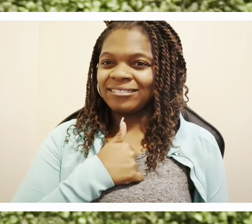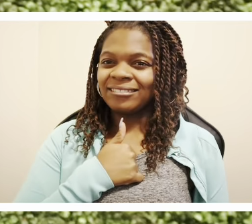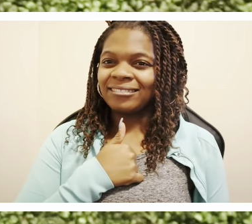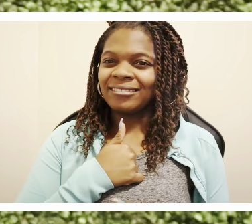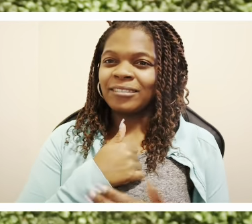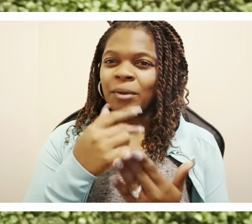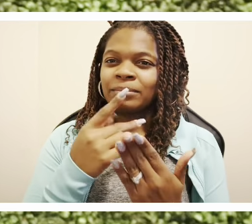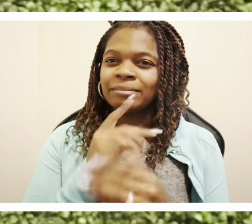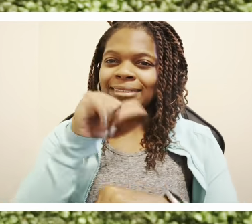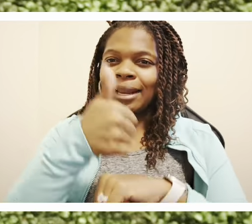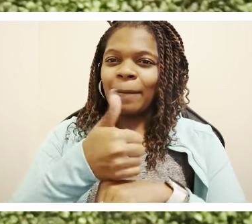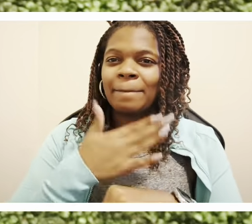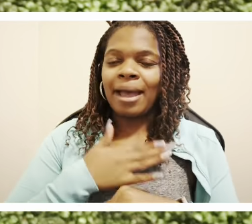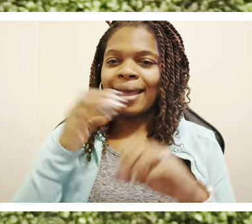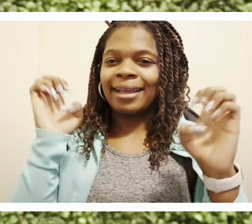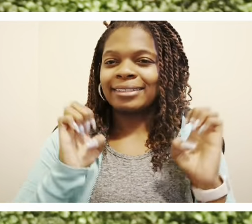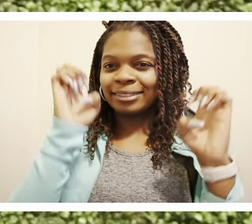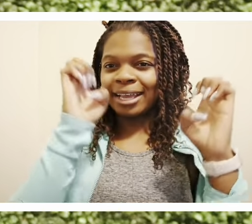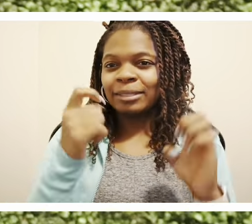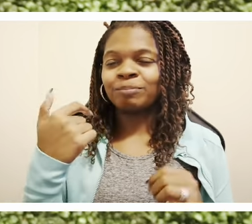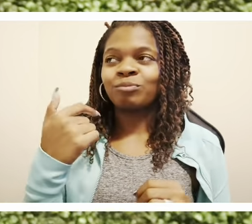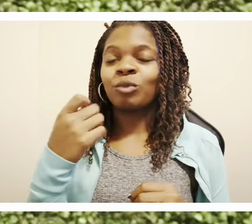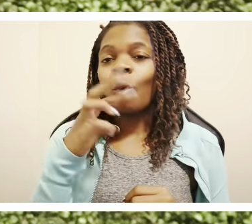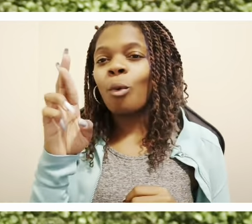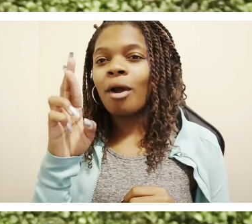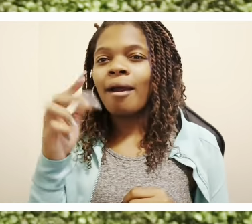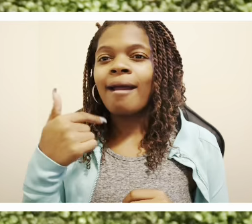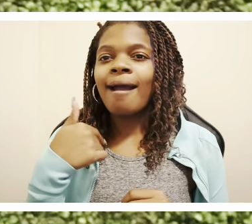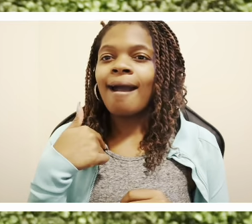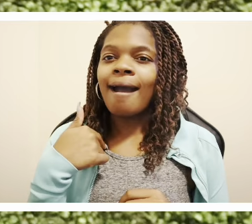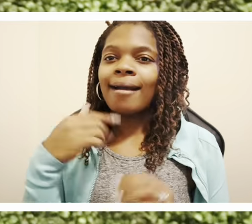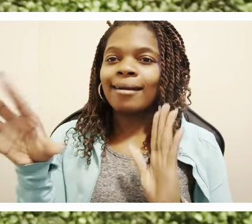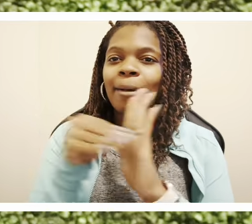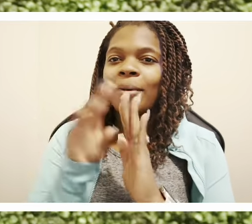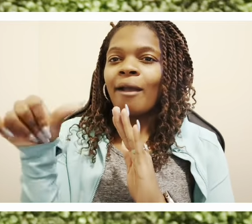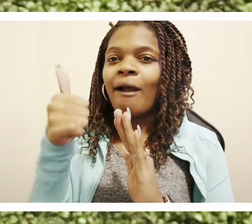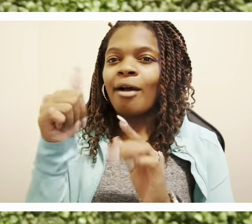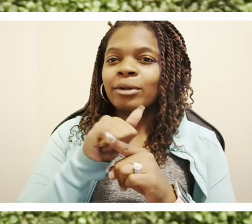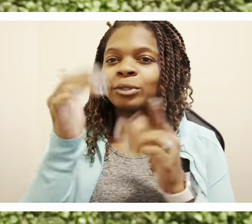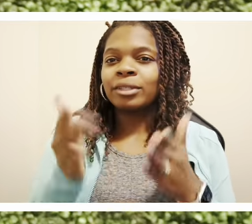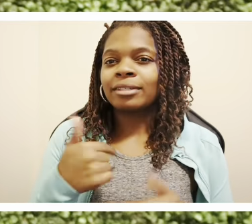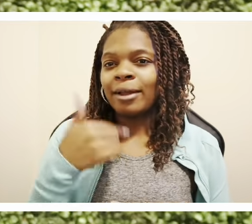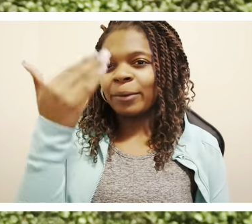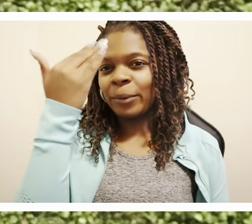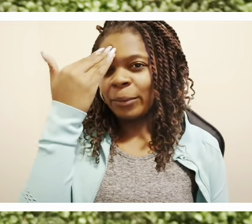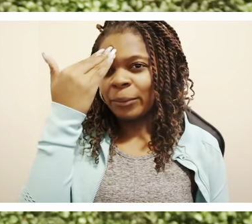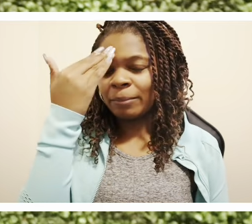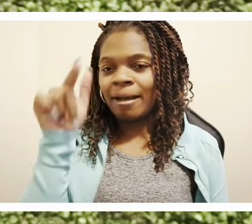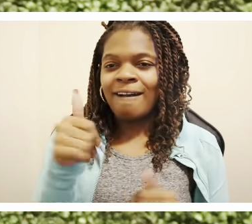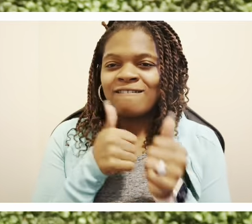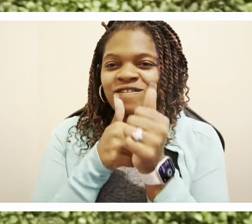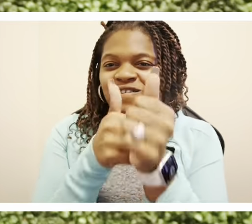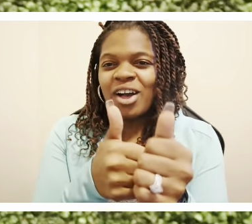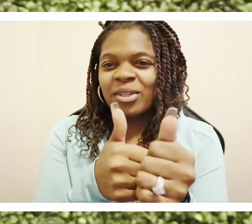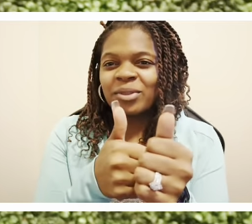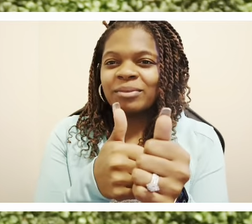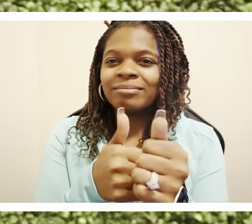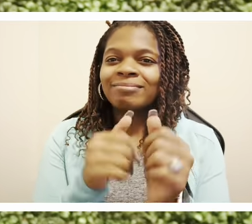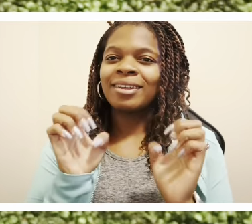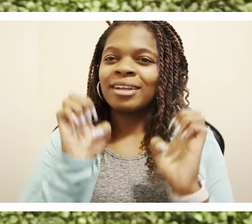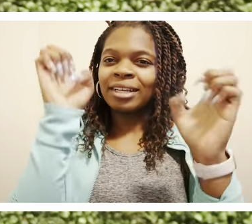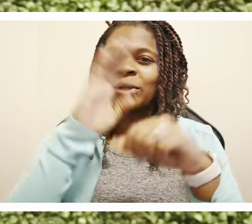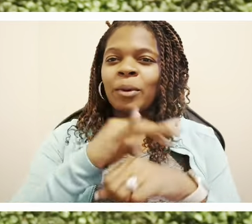not the ones on the apps. But they are good. I'm not gonna say that they aren't. I like the Apple Fitness Plus. I like that they